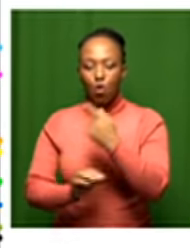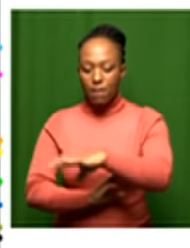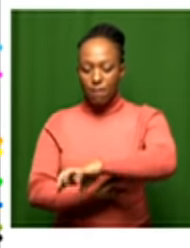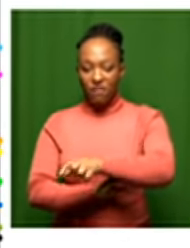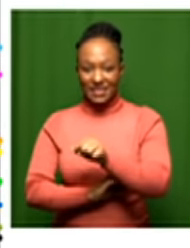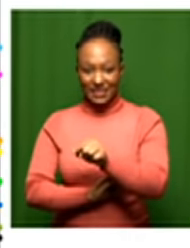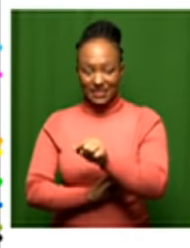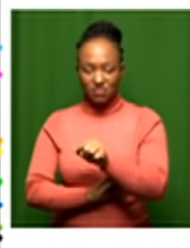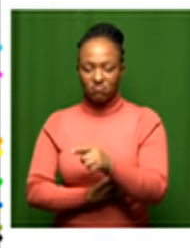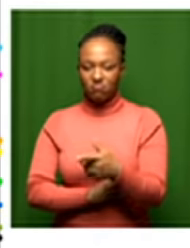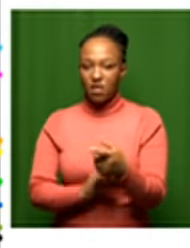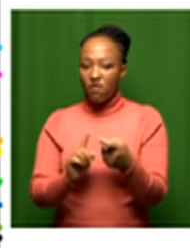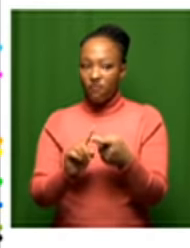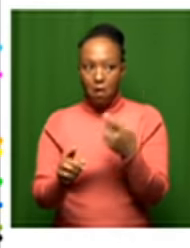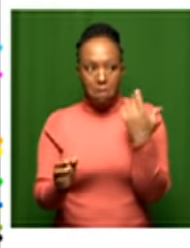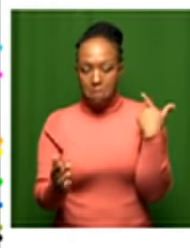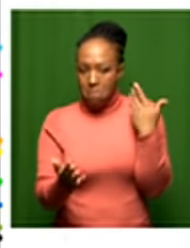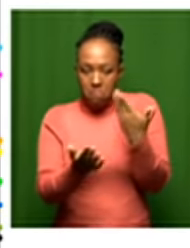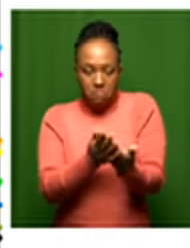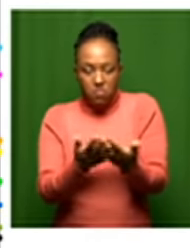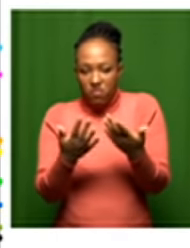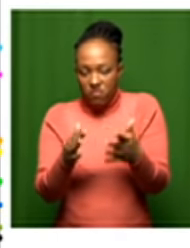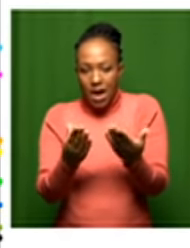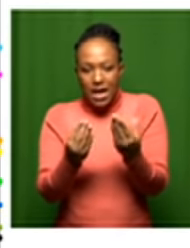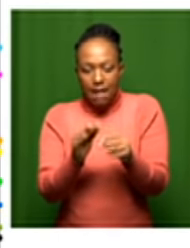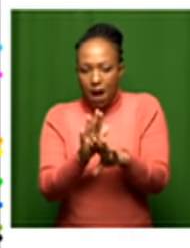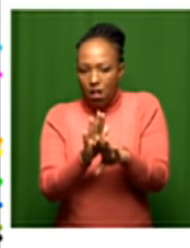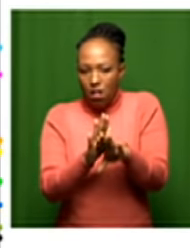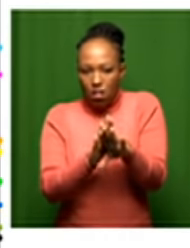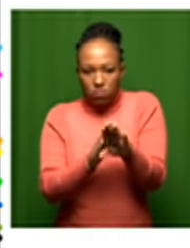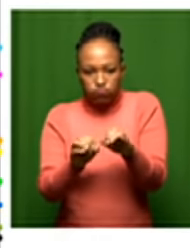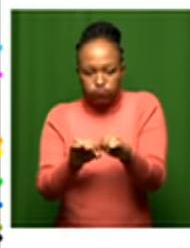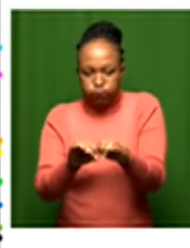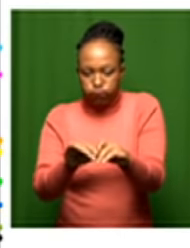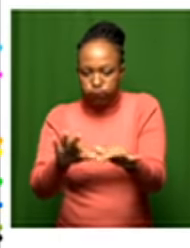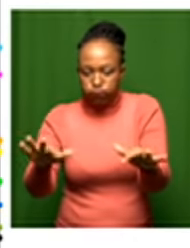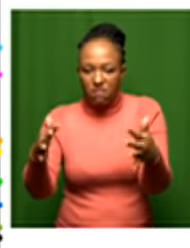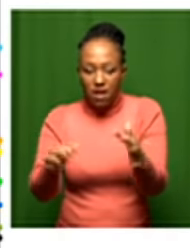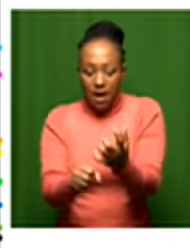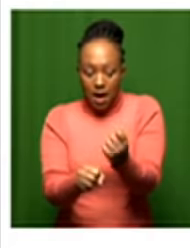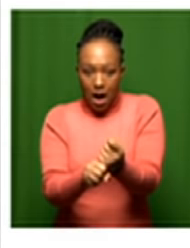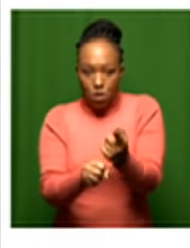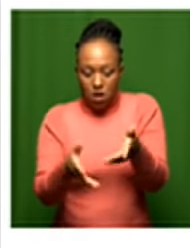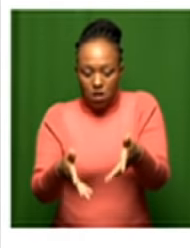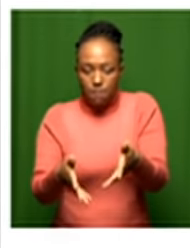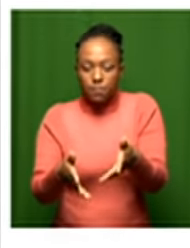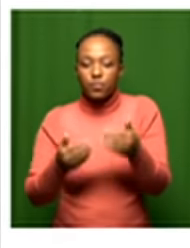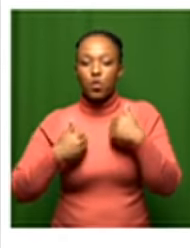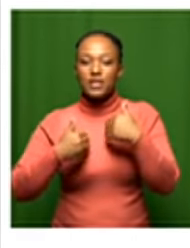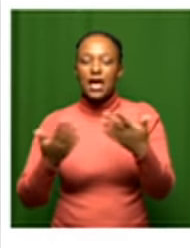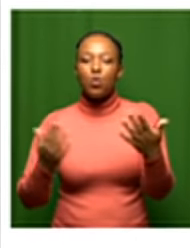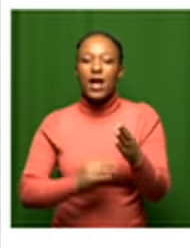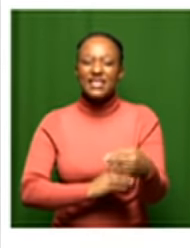provinces. Since then, we've seen that the rise has spread into Gauteng, particularly starting in the